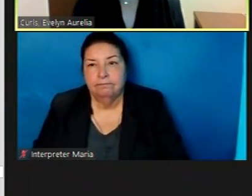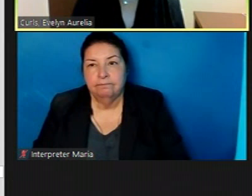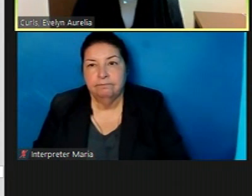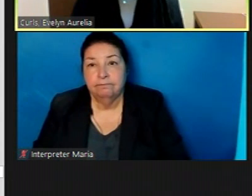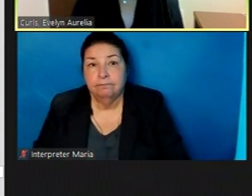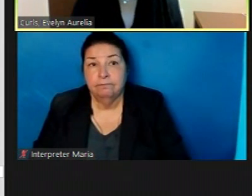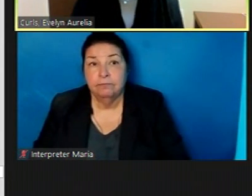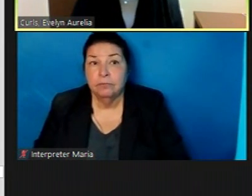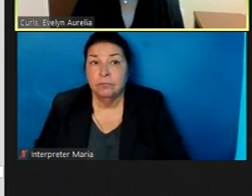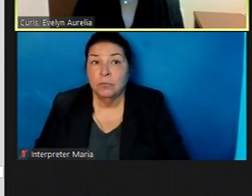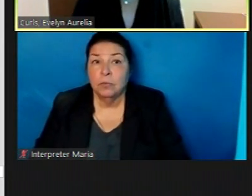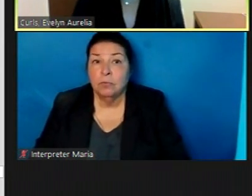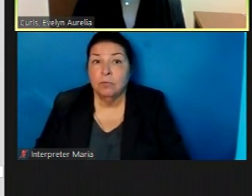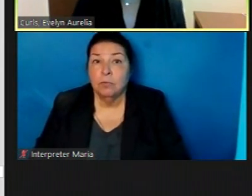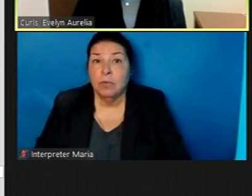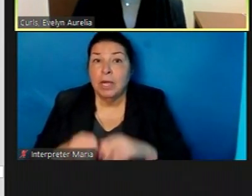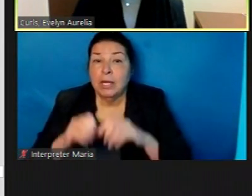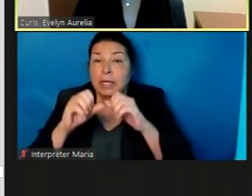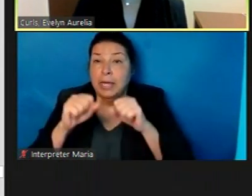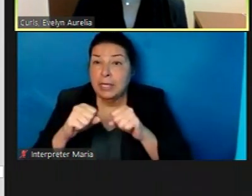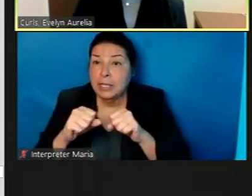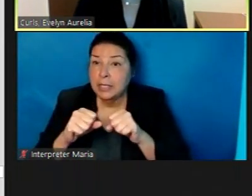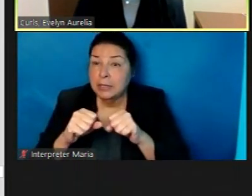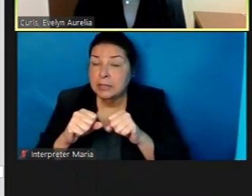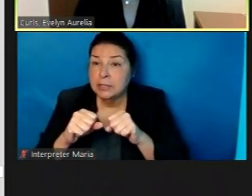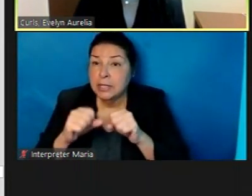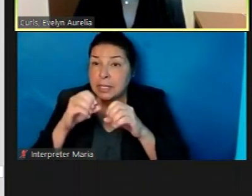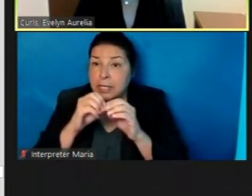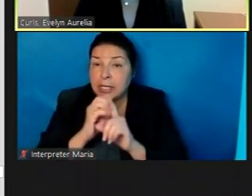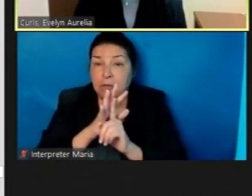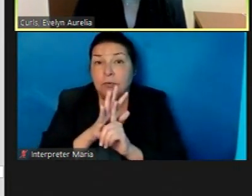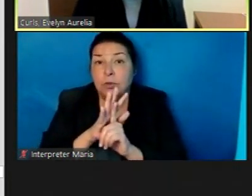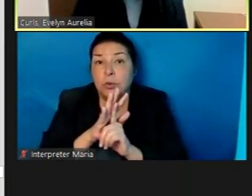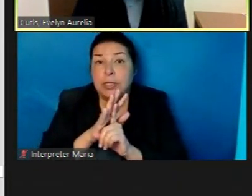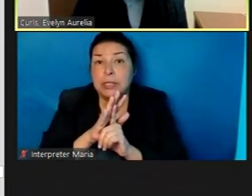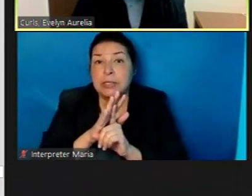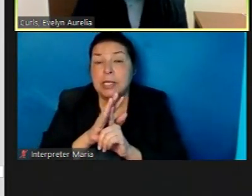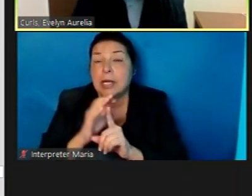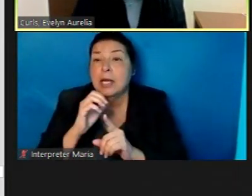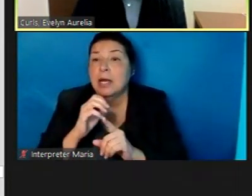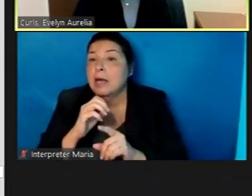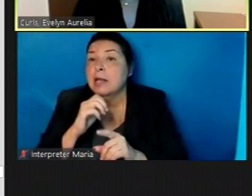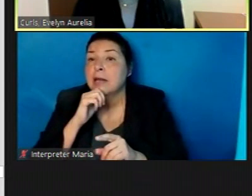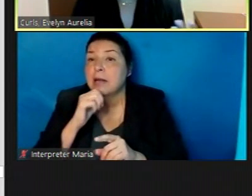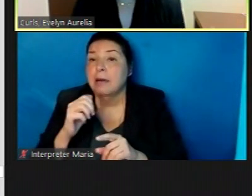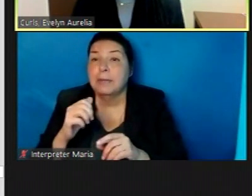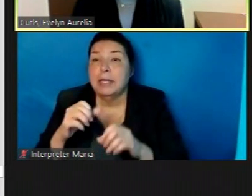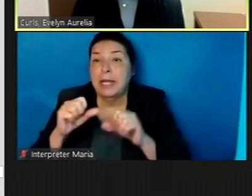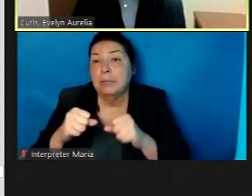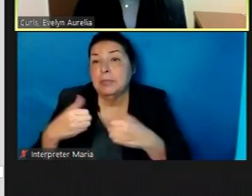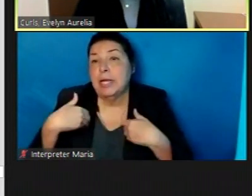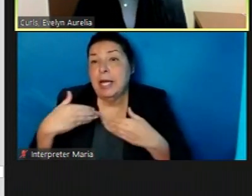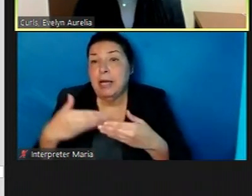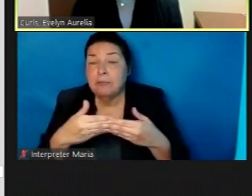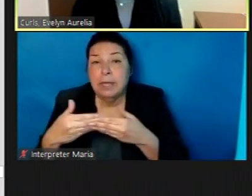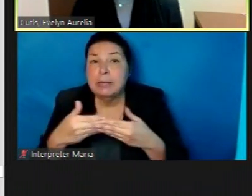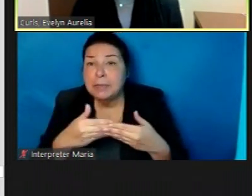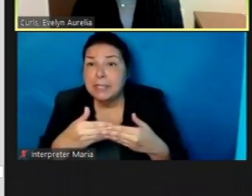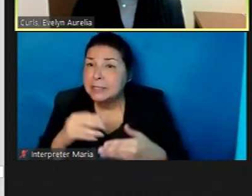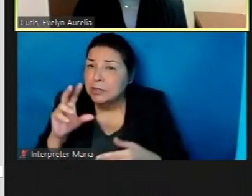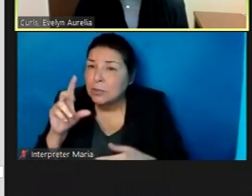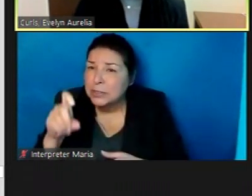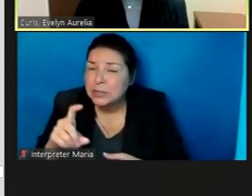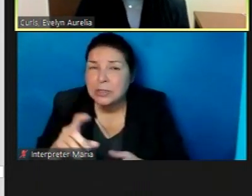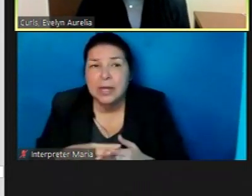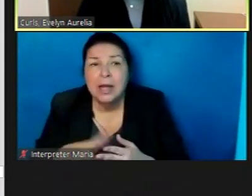It can cause infertility or sterility because it doesn't affect your DNA. It doesn't enter any cell. So there was a lot of confusion and concern